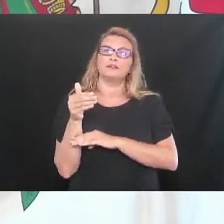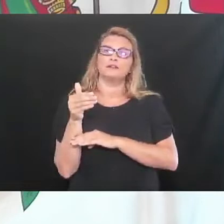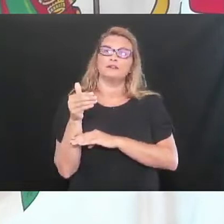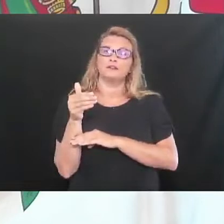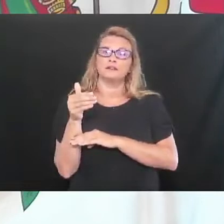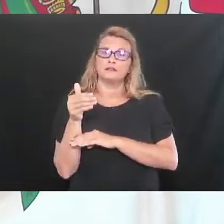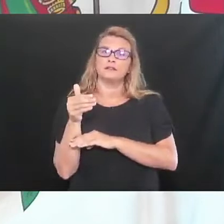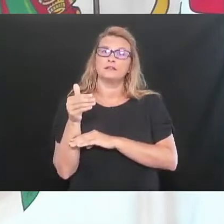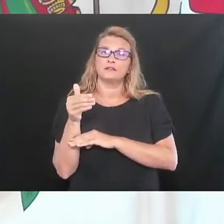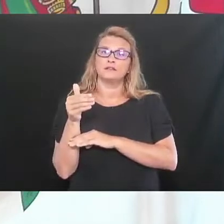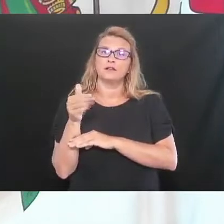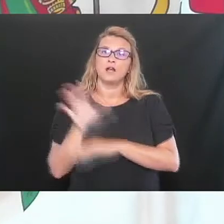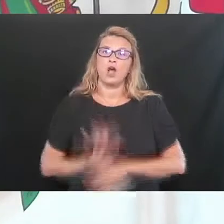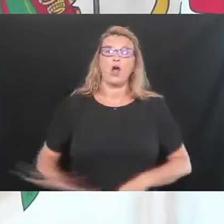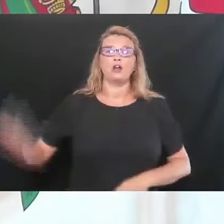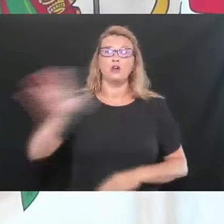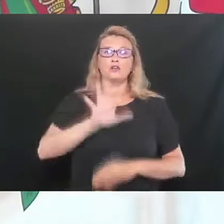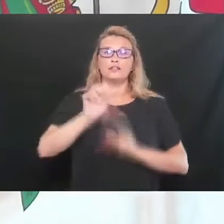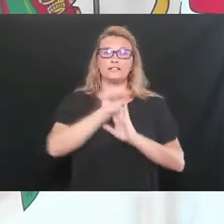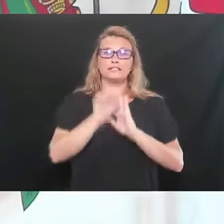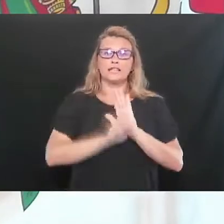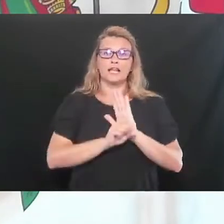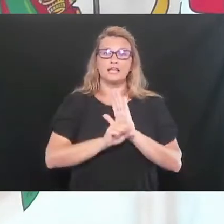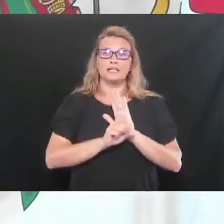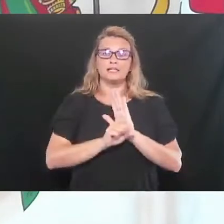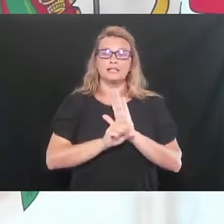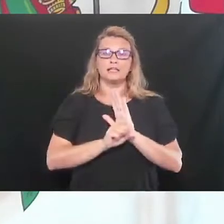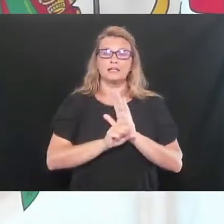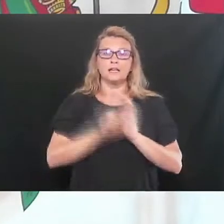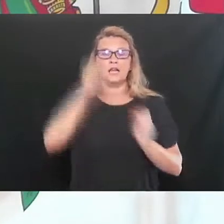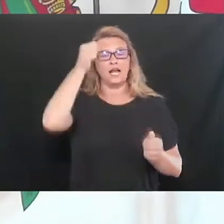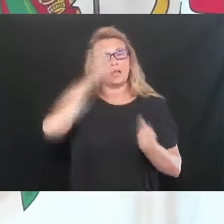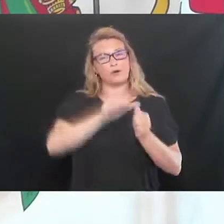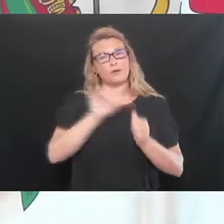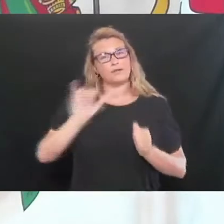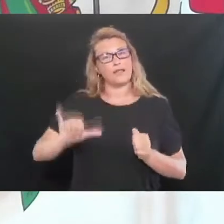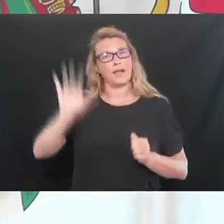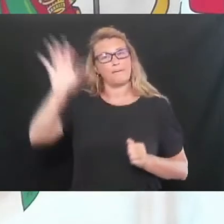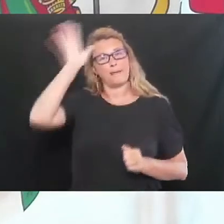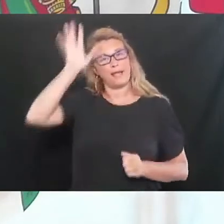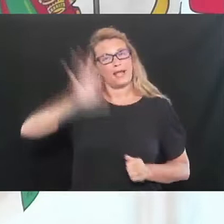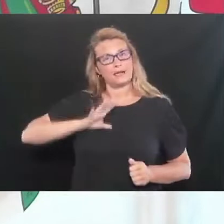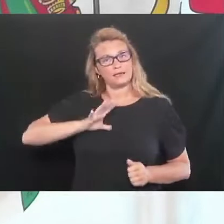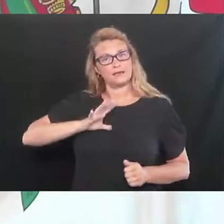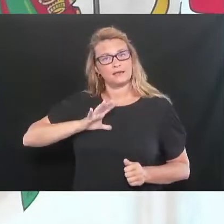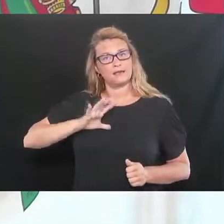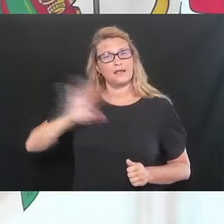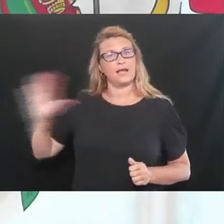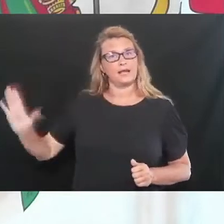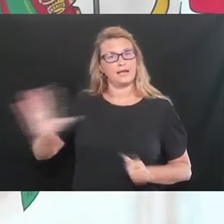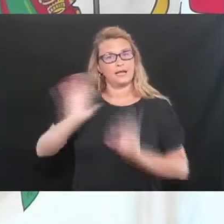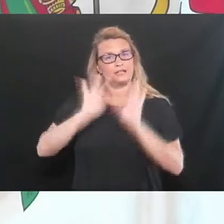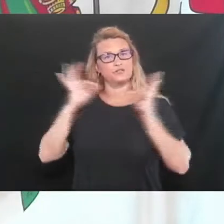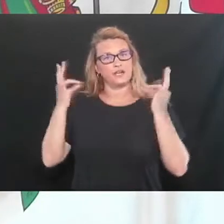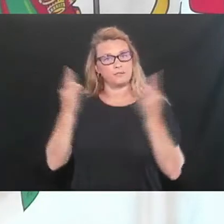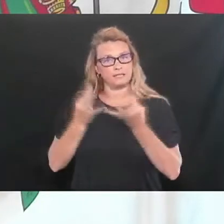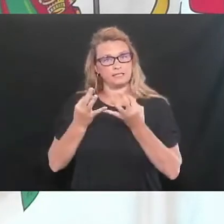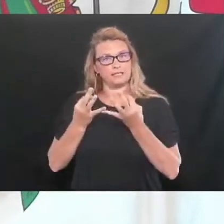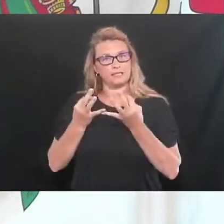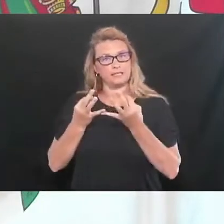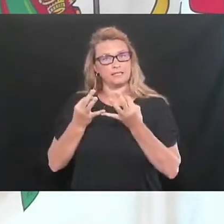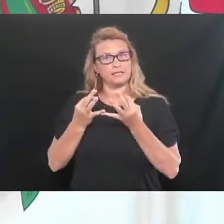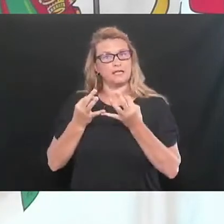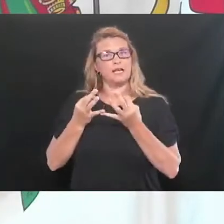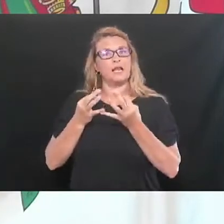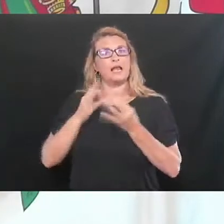half staff, across our state, and please remember this man and remember all of his family and remember absolutely